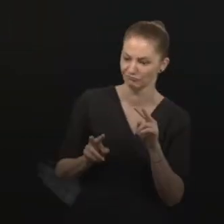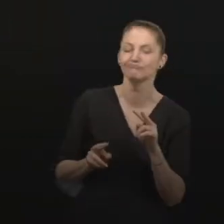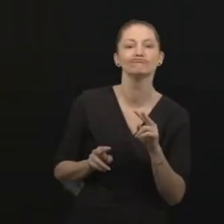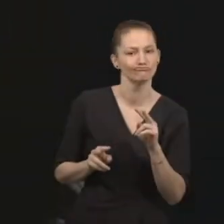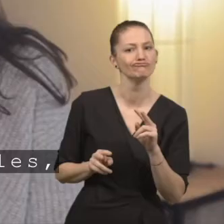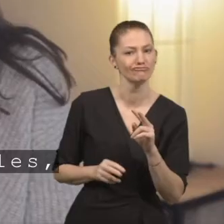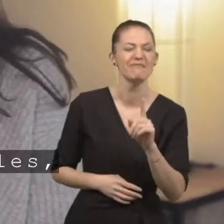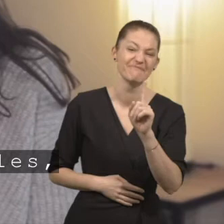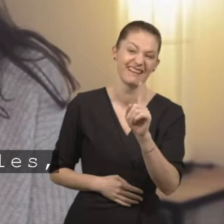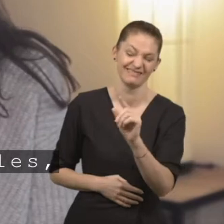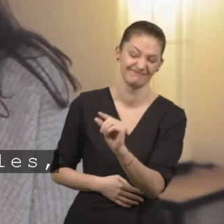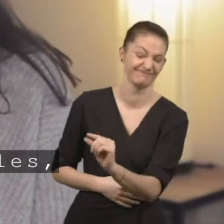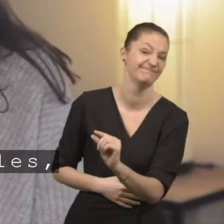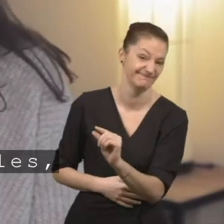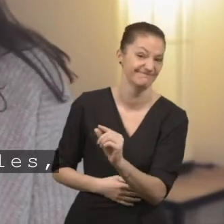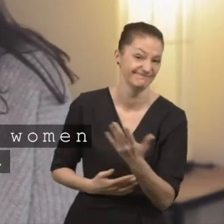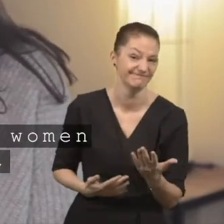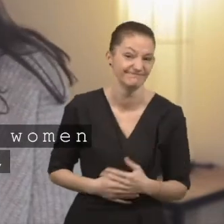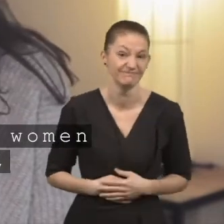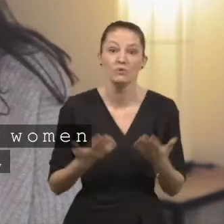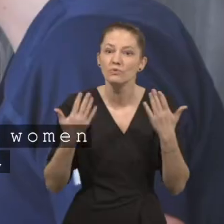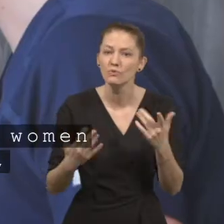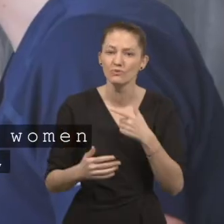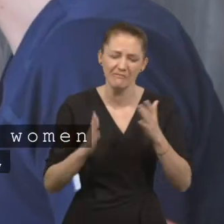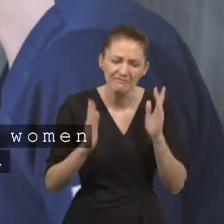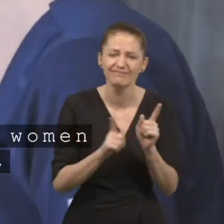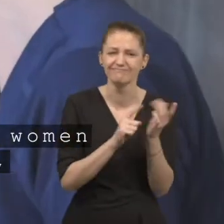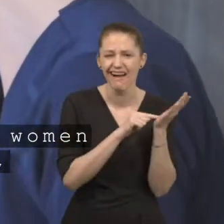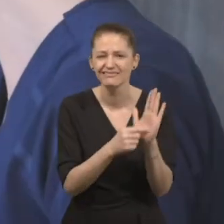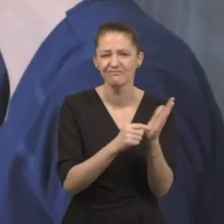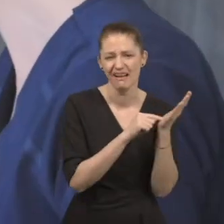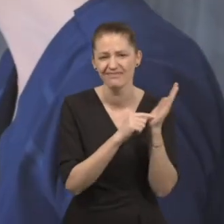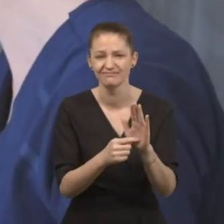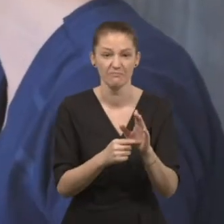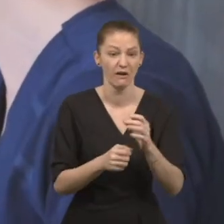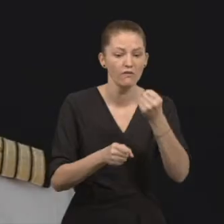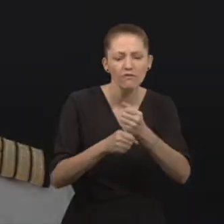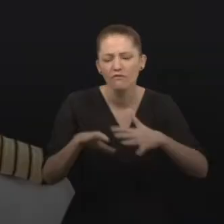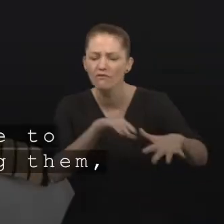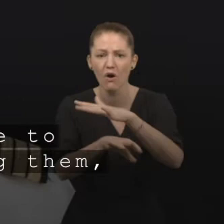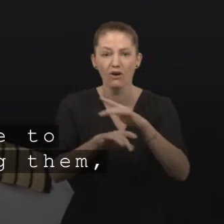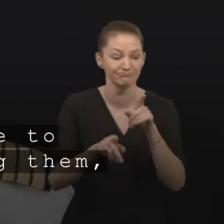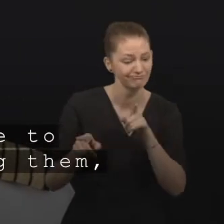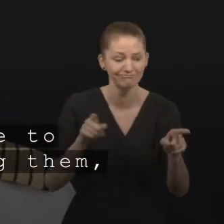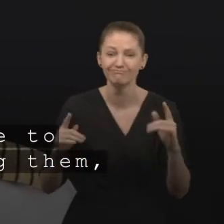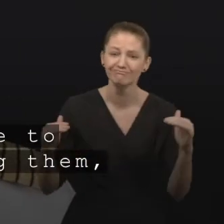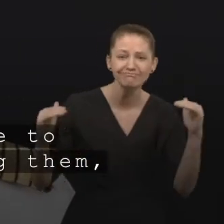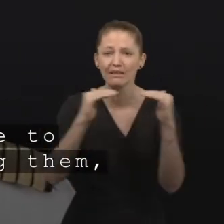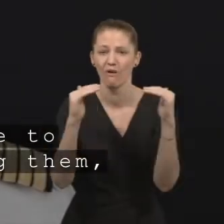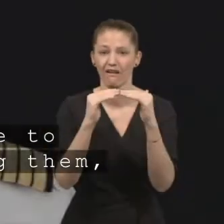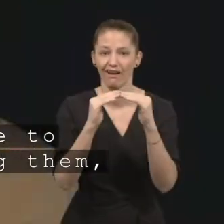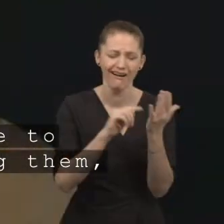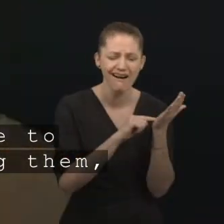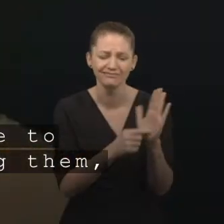enough. It goes through the example today. equality of women in the world of work is to give an example to the young